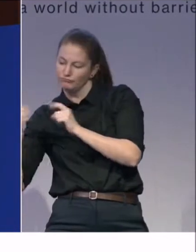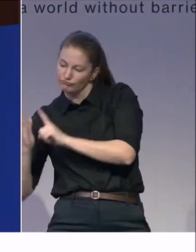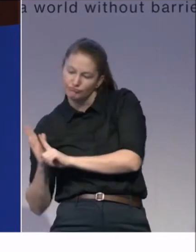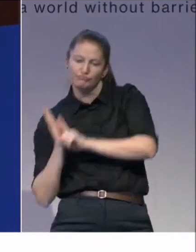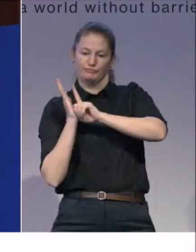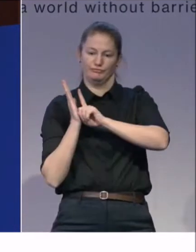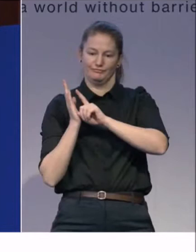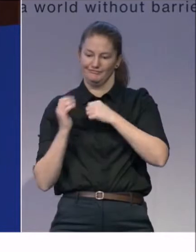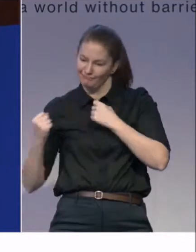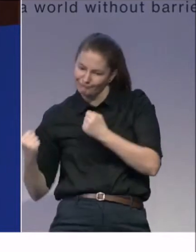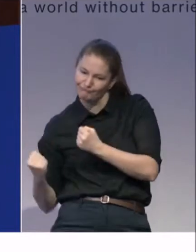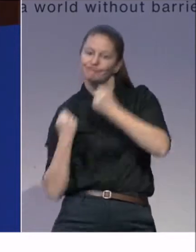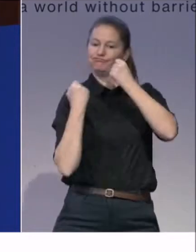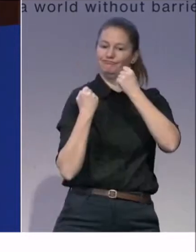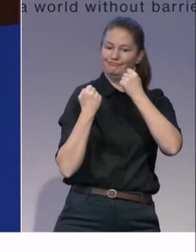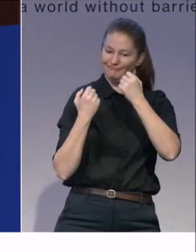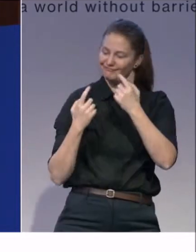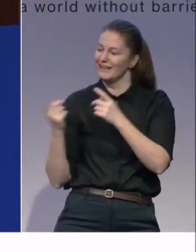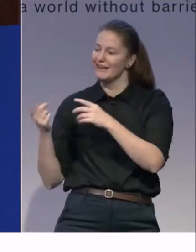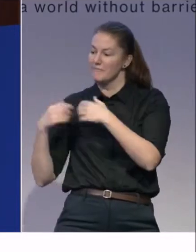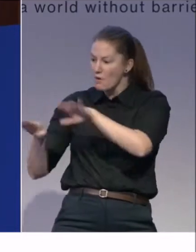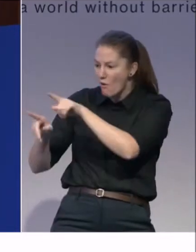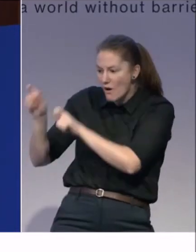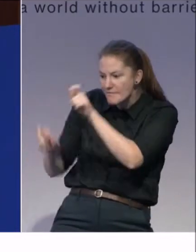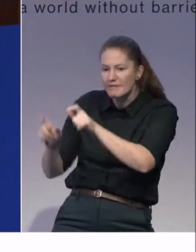coming forward and speak their mind